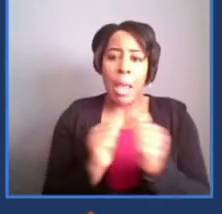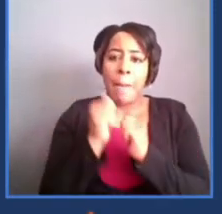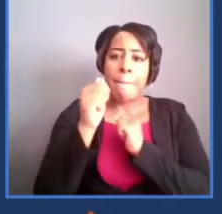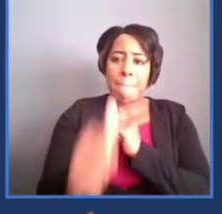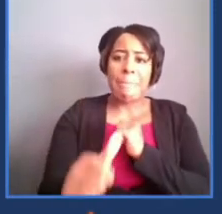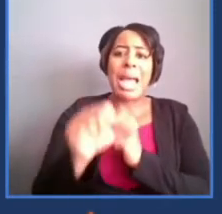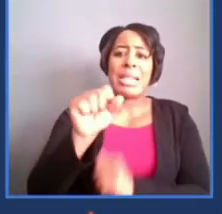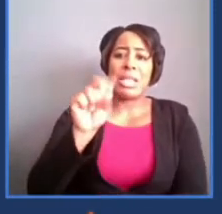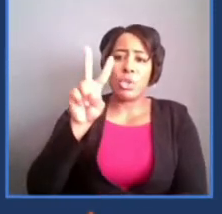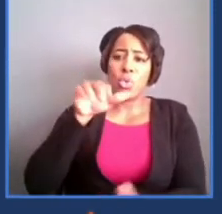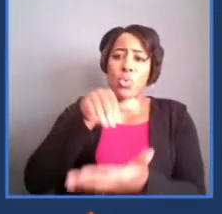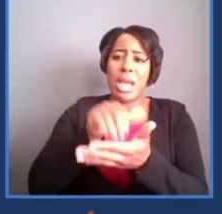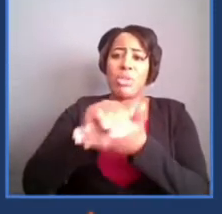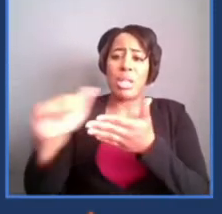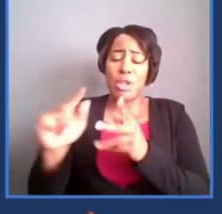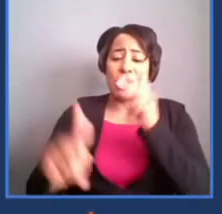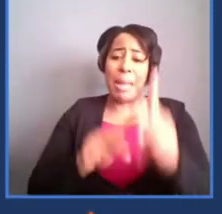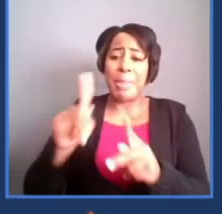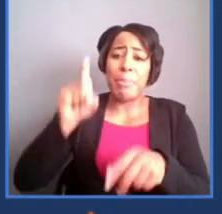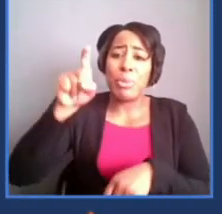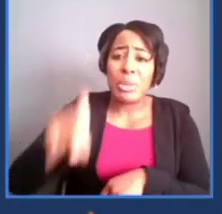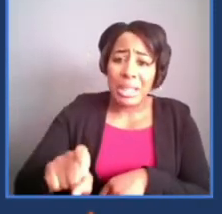feet and in their homes.